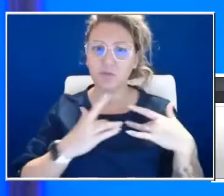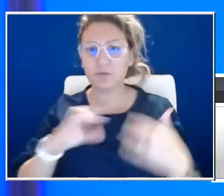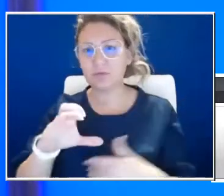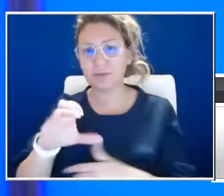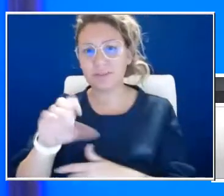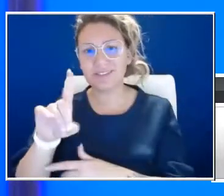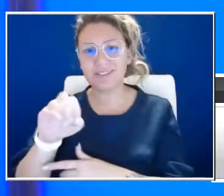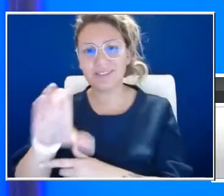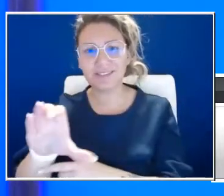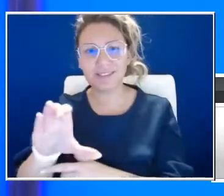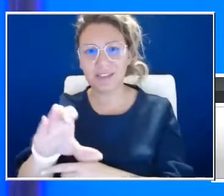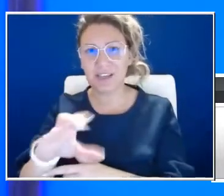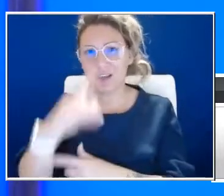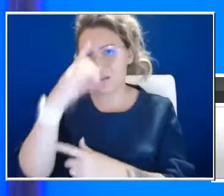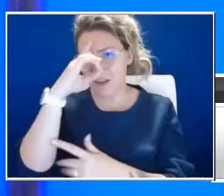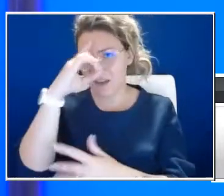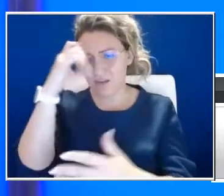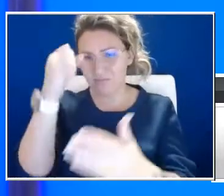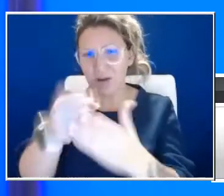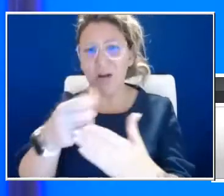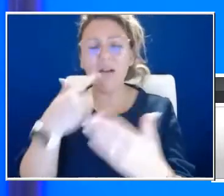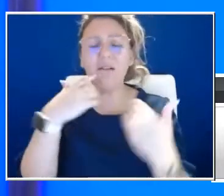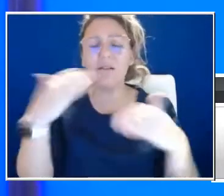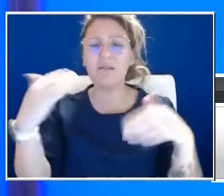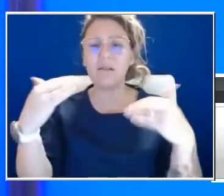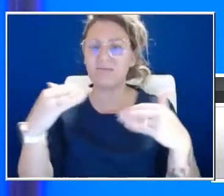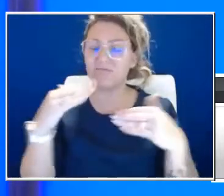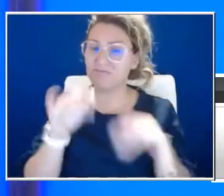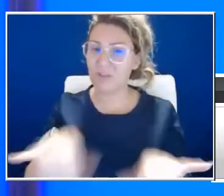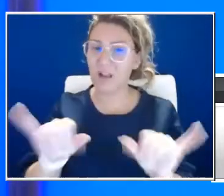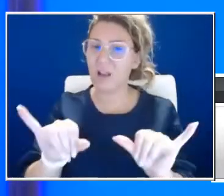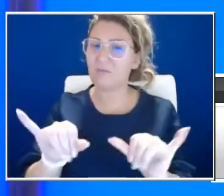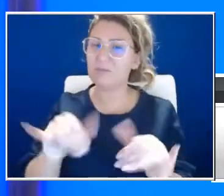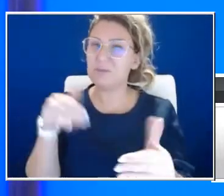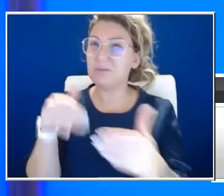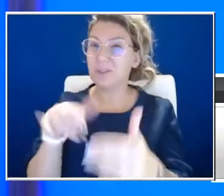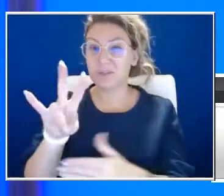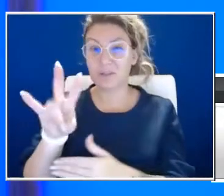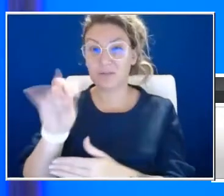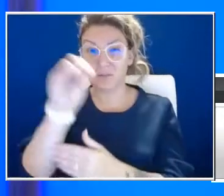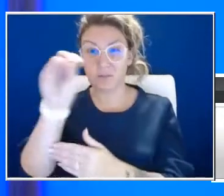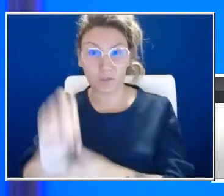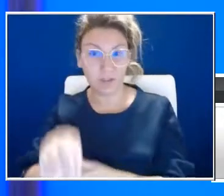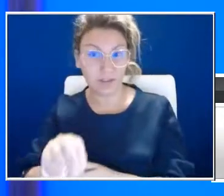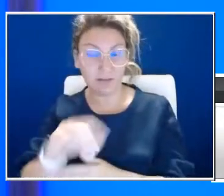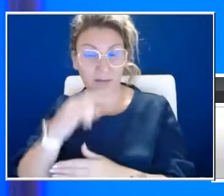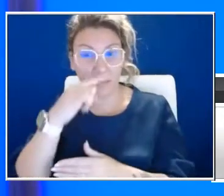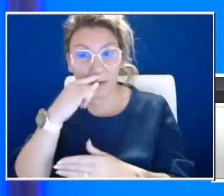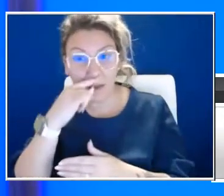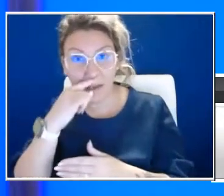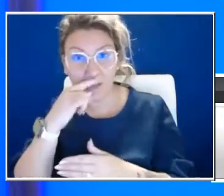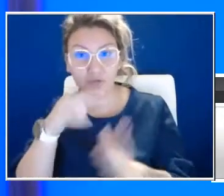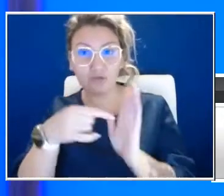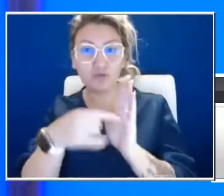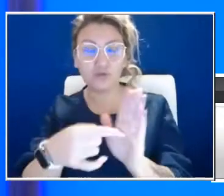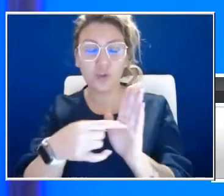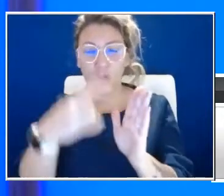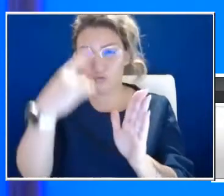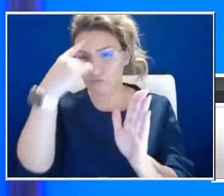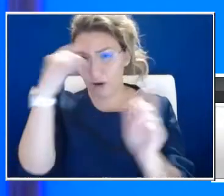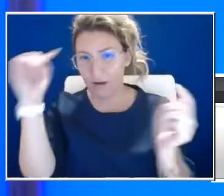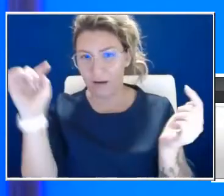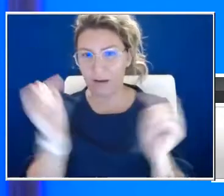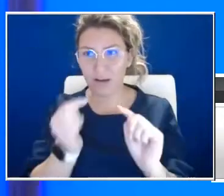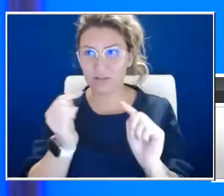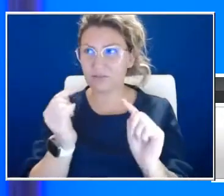are common, with close to 7% of American kids showing signs of a brain injury at some point in their childhood.